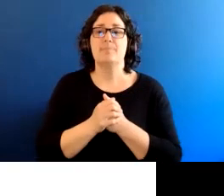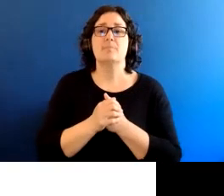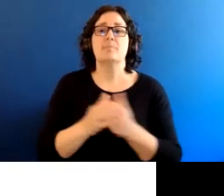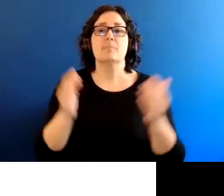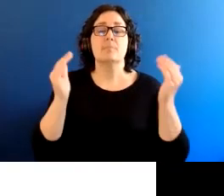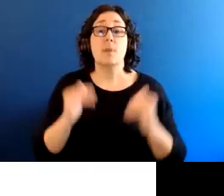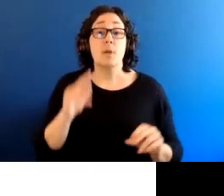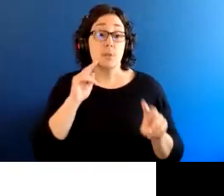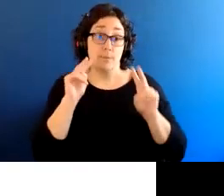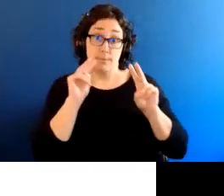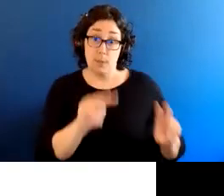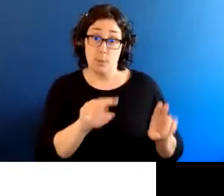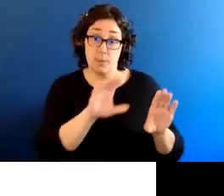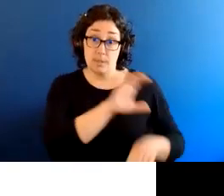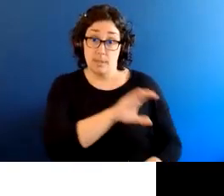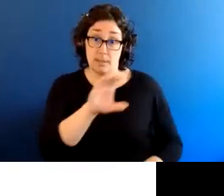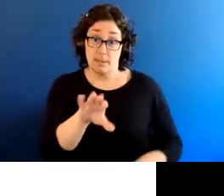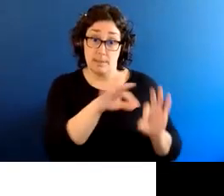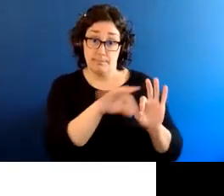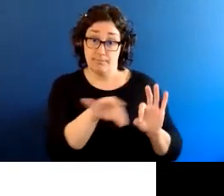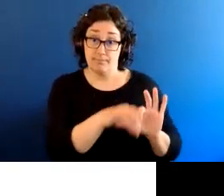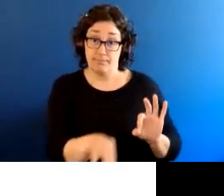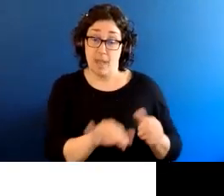To view the closed captioning on this webinar,